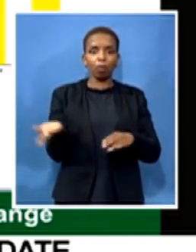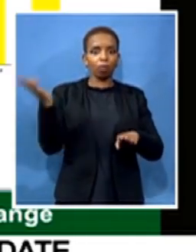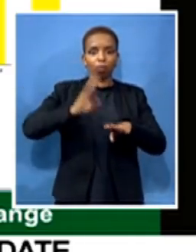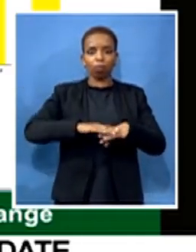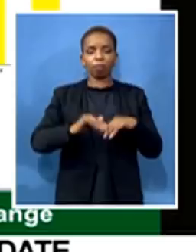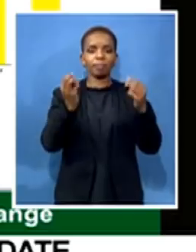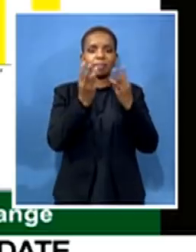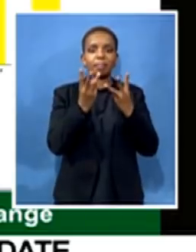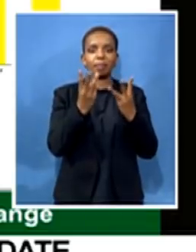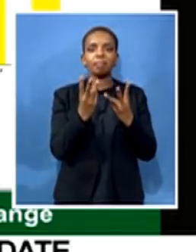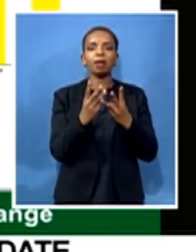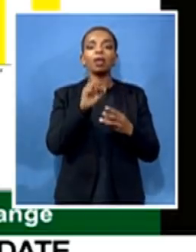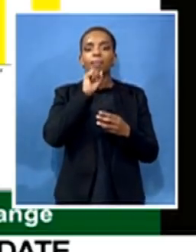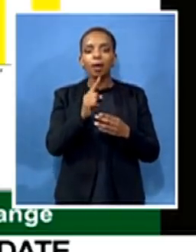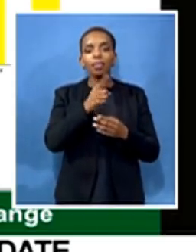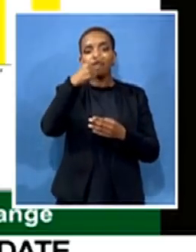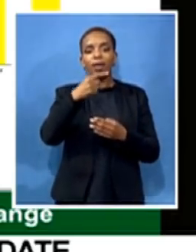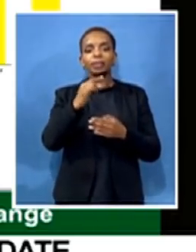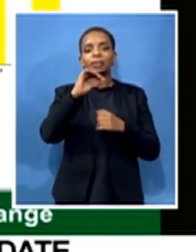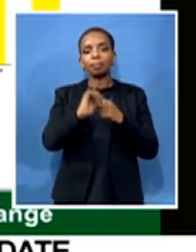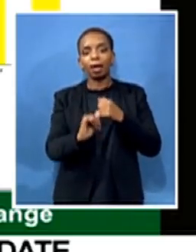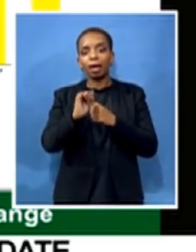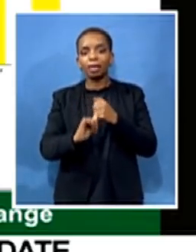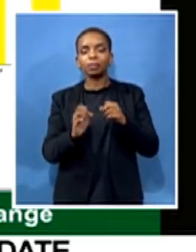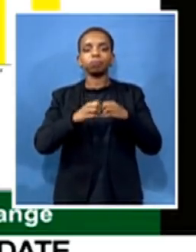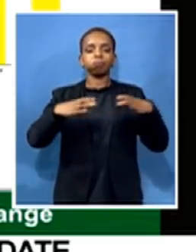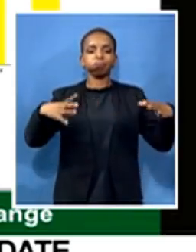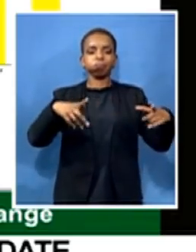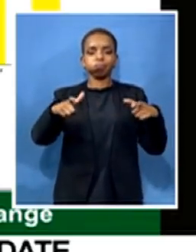unmitigated. So here we're indicating the